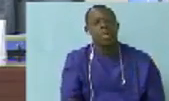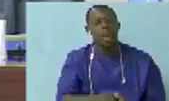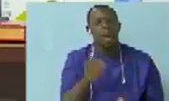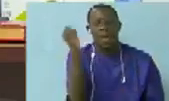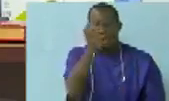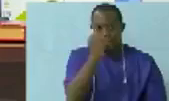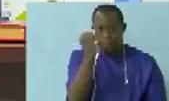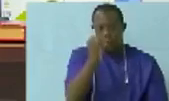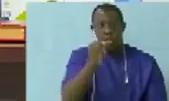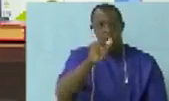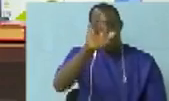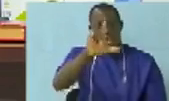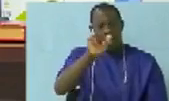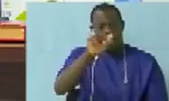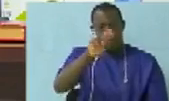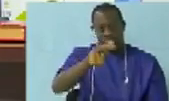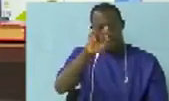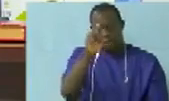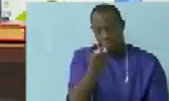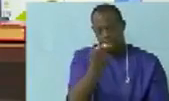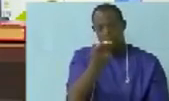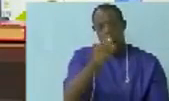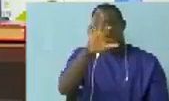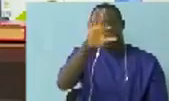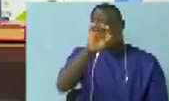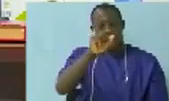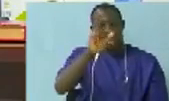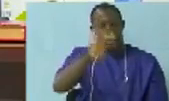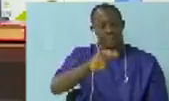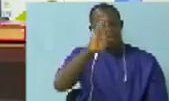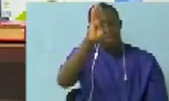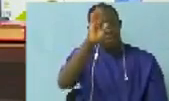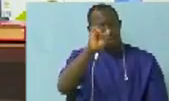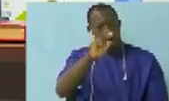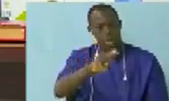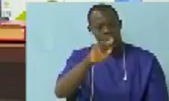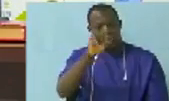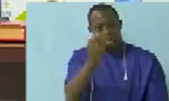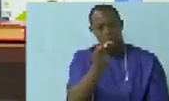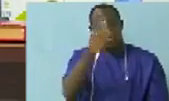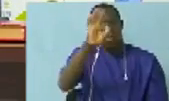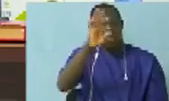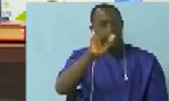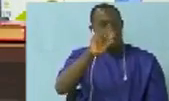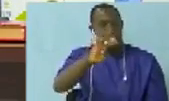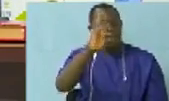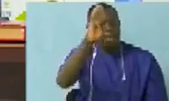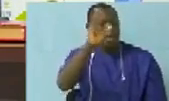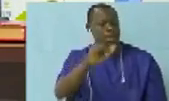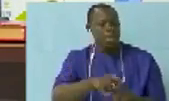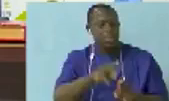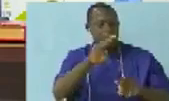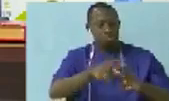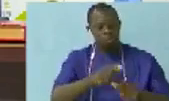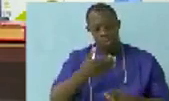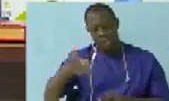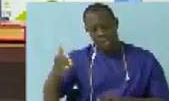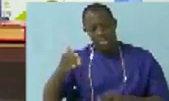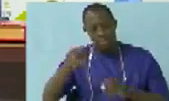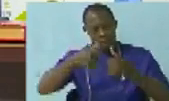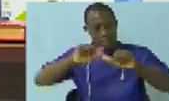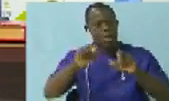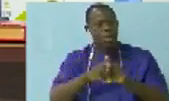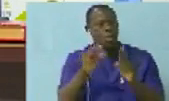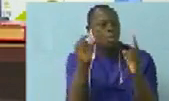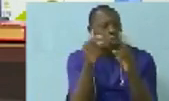Lang himself was sitting right on my right. I could not have uttered such was, at that